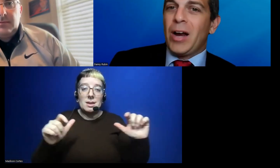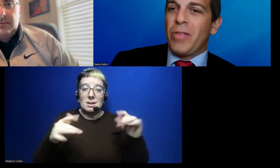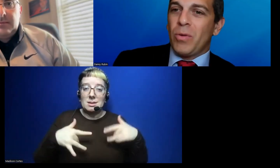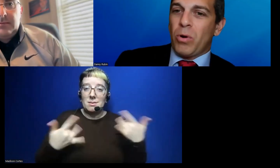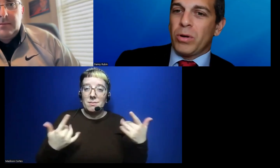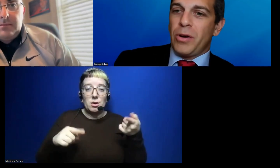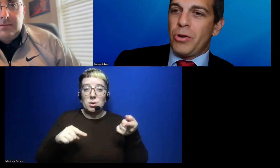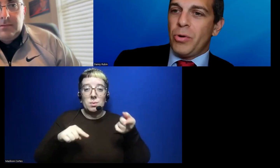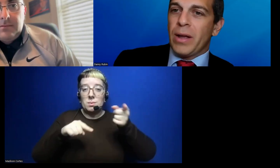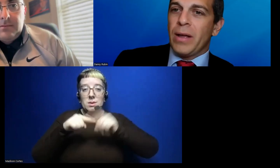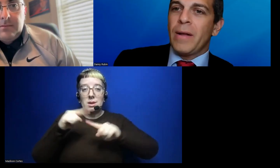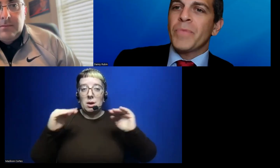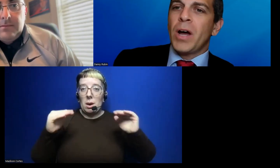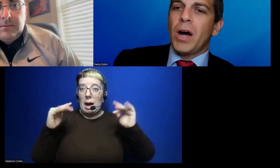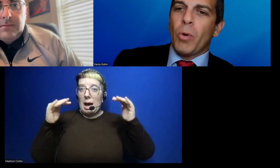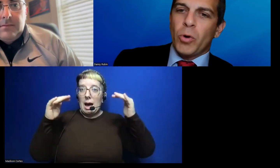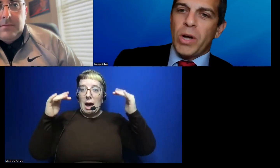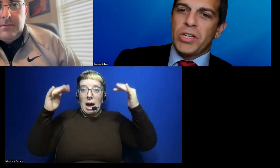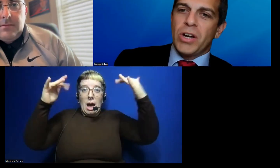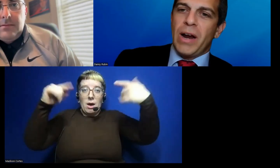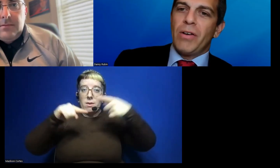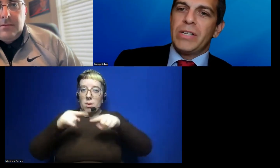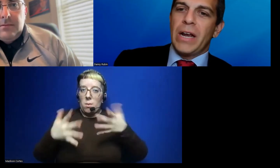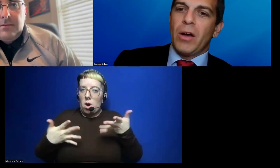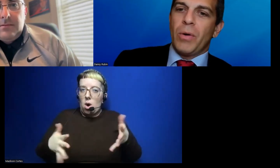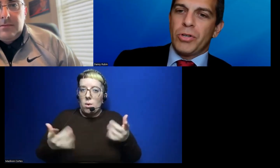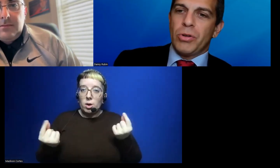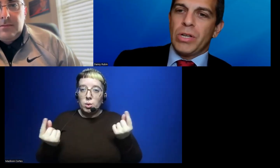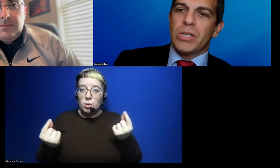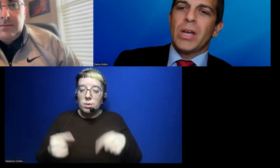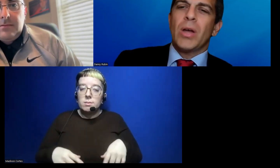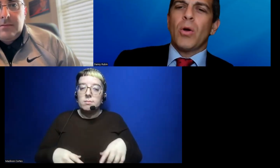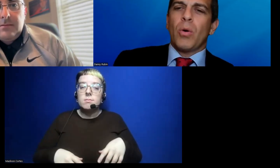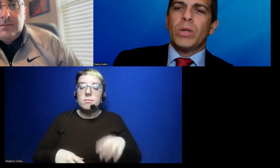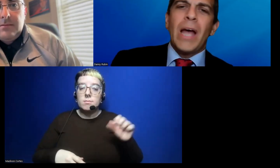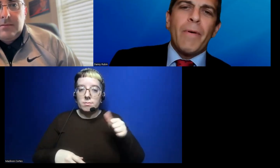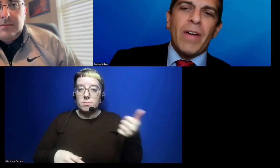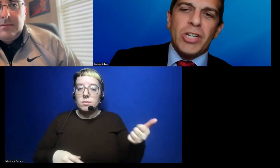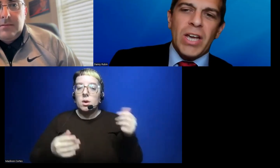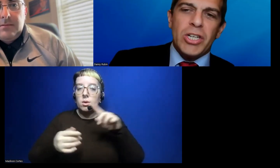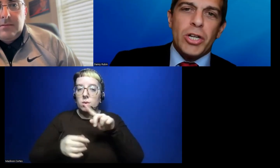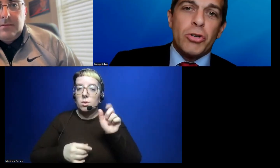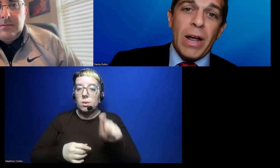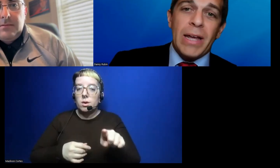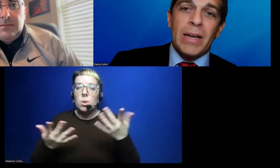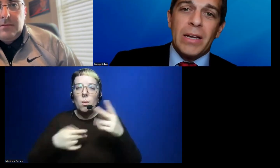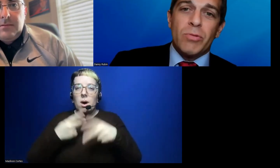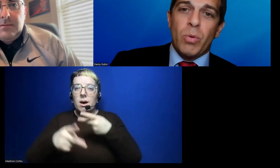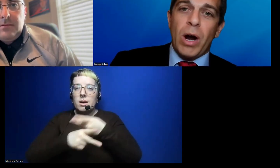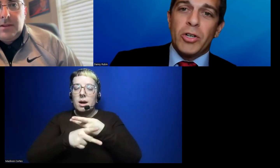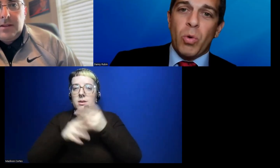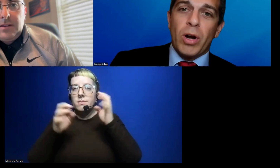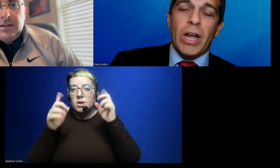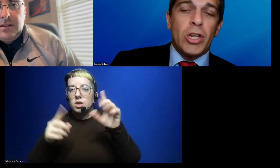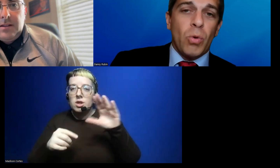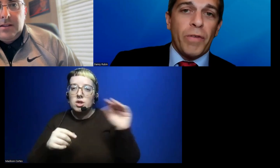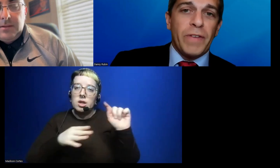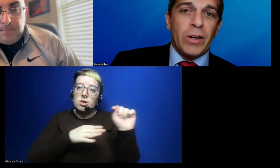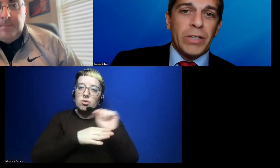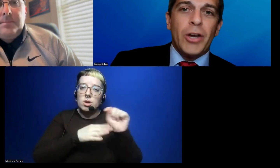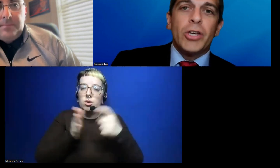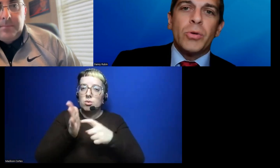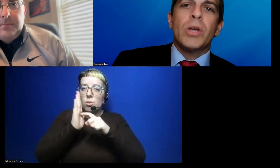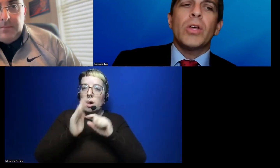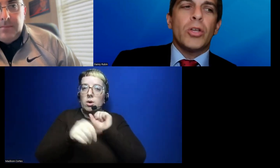go any higher than the work that you're doing. More questions here. Erin Dano and her students. What type of education and training is required to work in